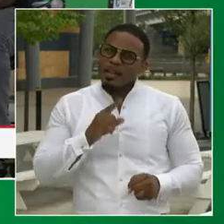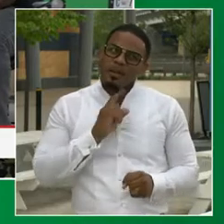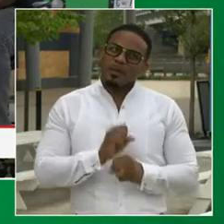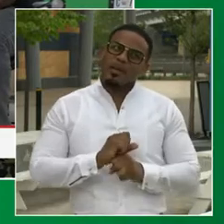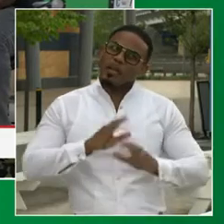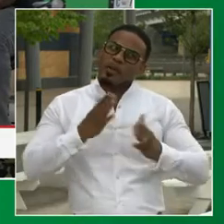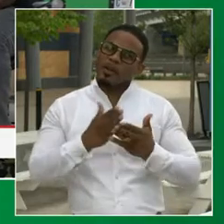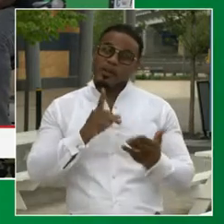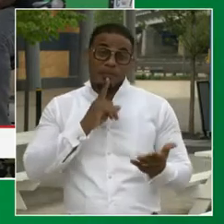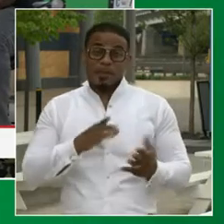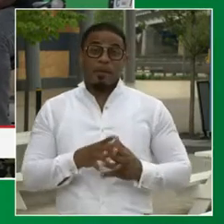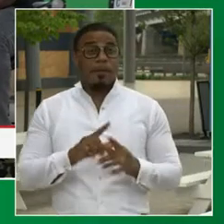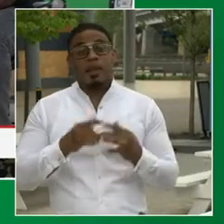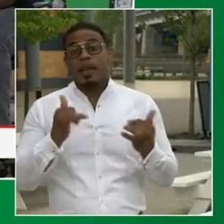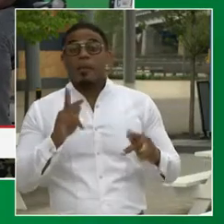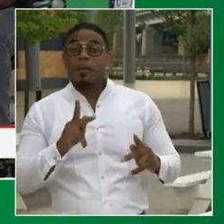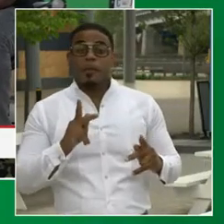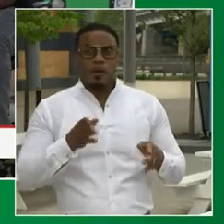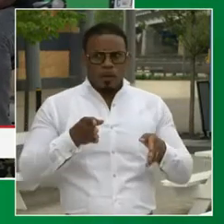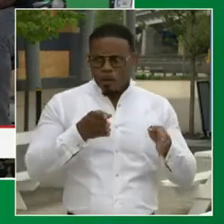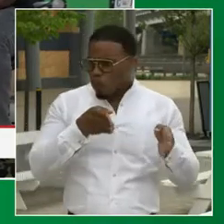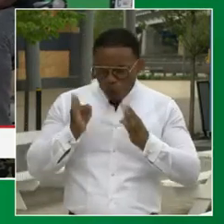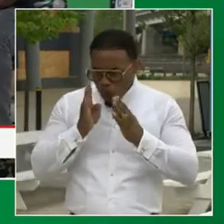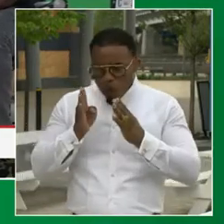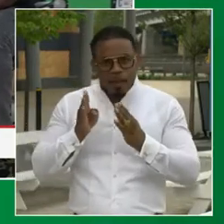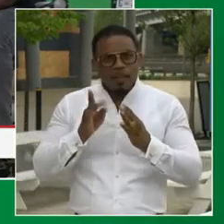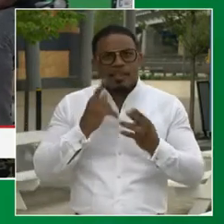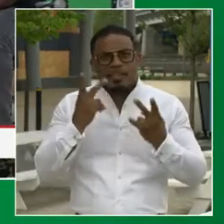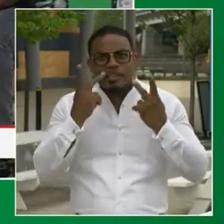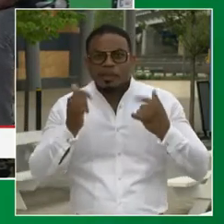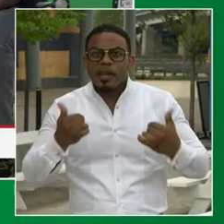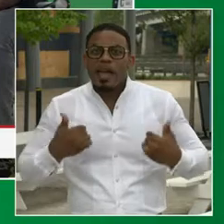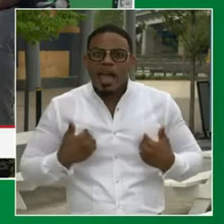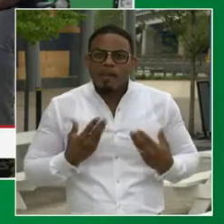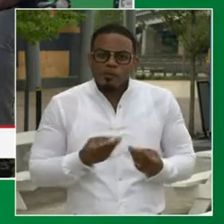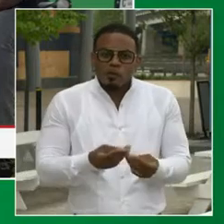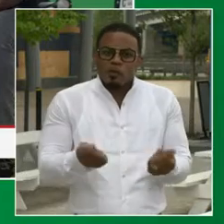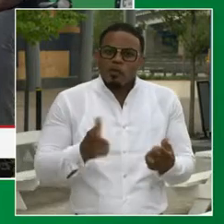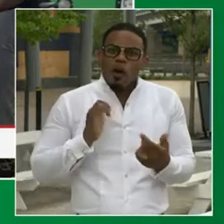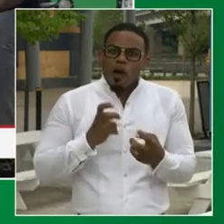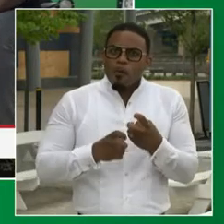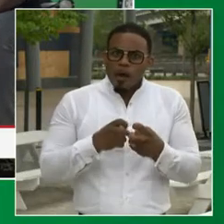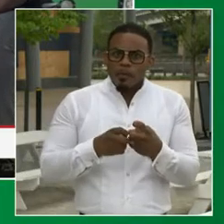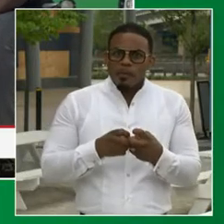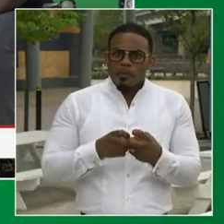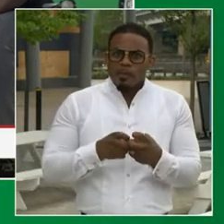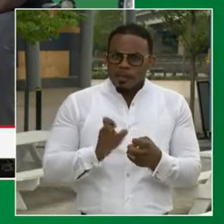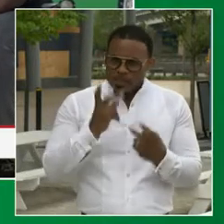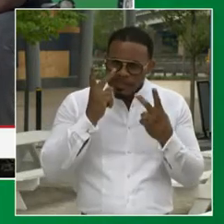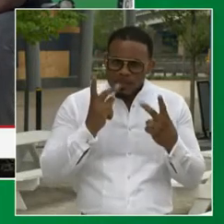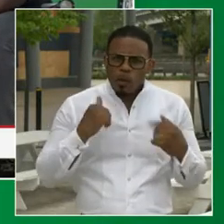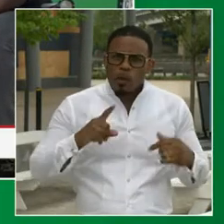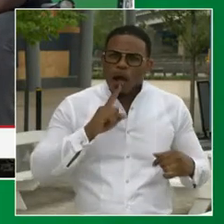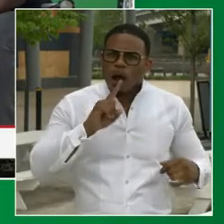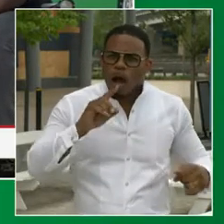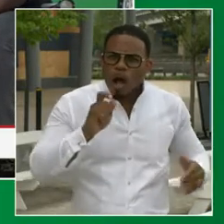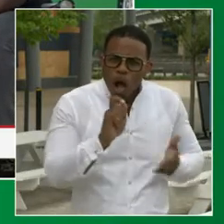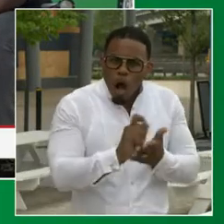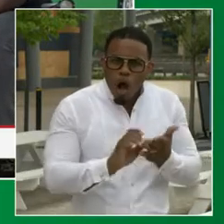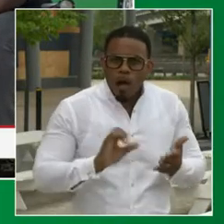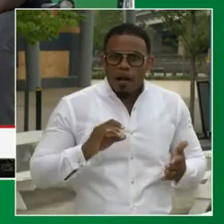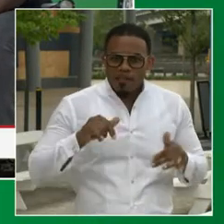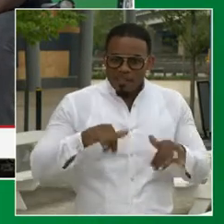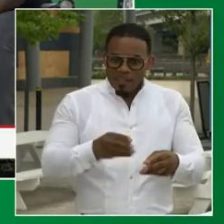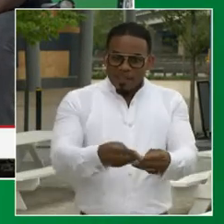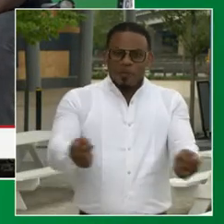really great thing to be. But now people are paying attention. They're seeing that we have solutions to our problems. They're seeing that we are the authors